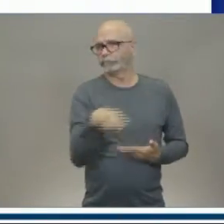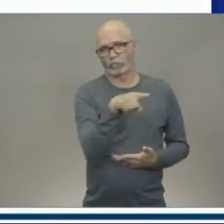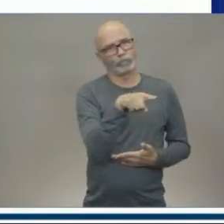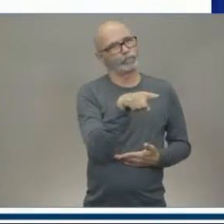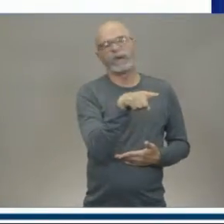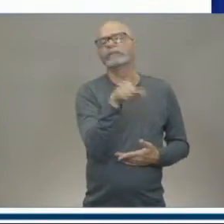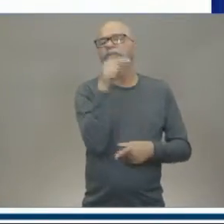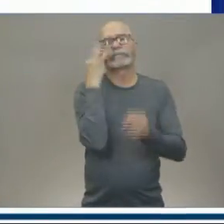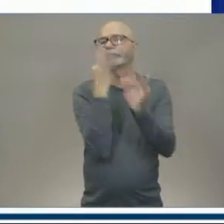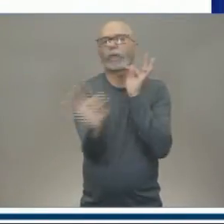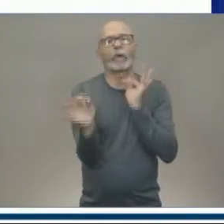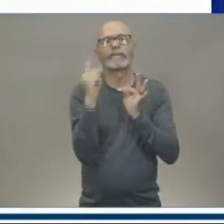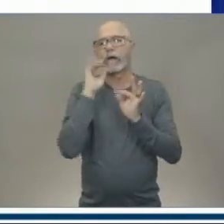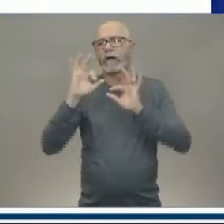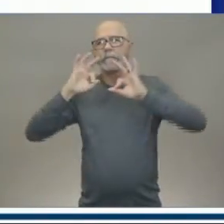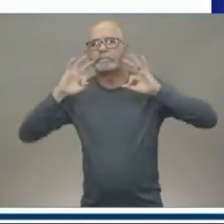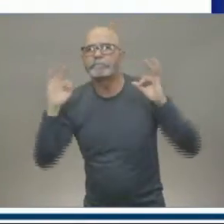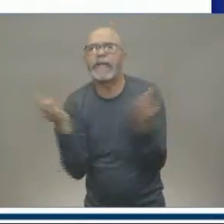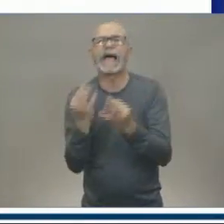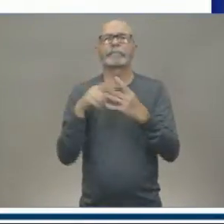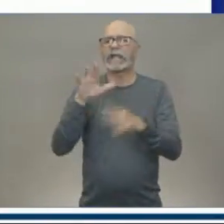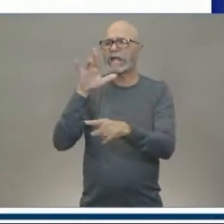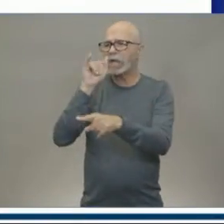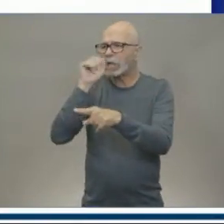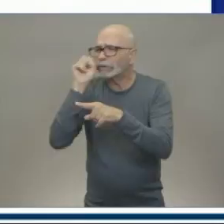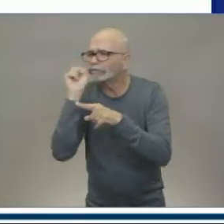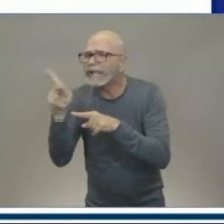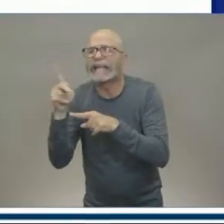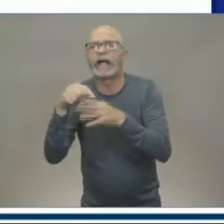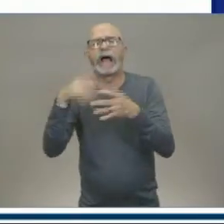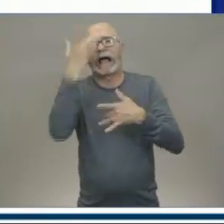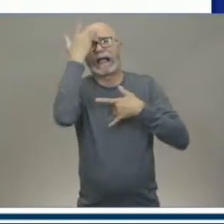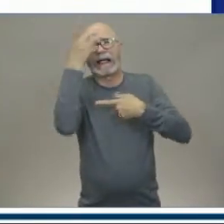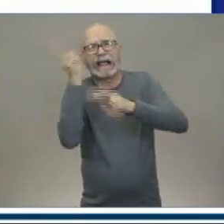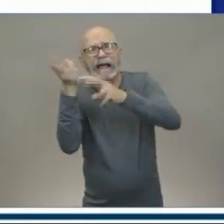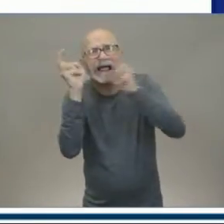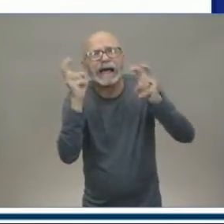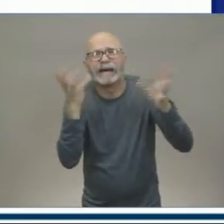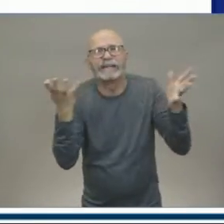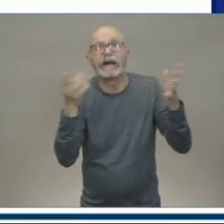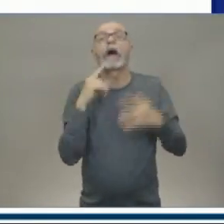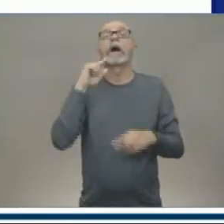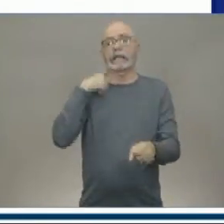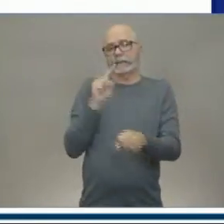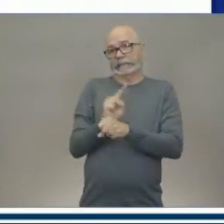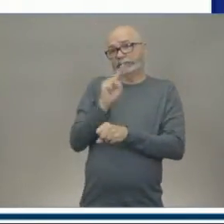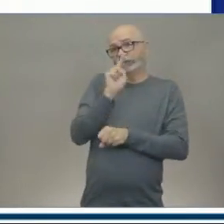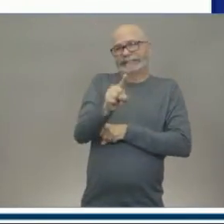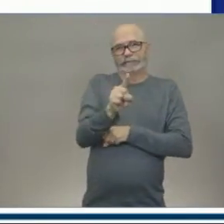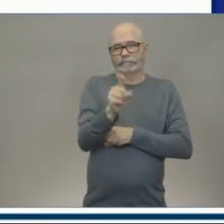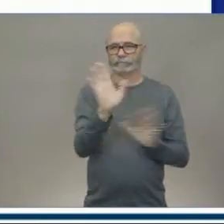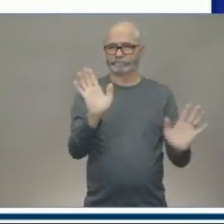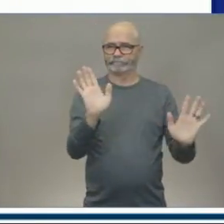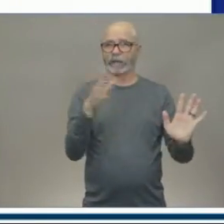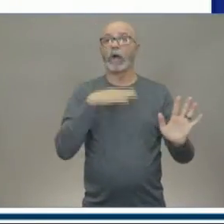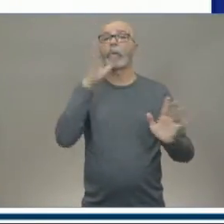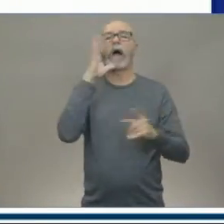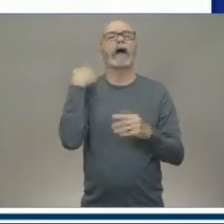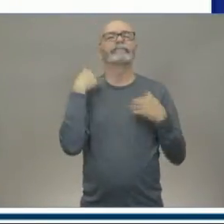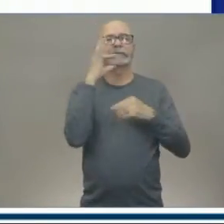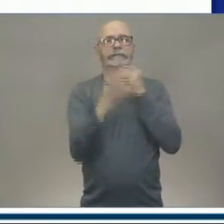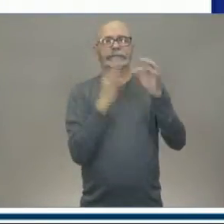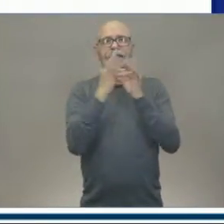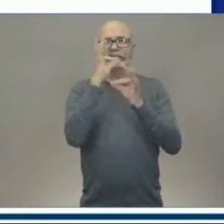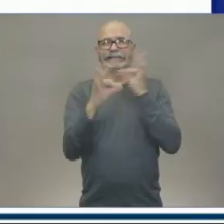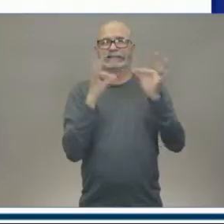families. We're worried about this group, so starting early next week, we'll be conducting an asymptomatic testing strategy